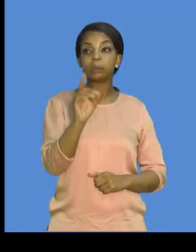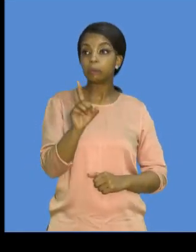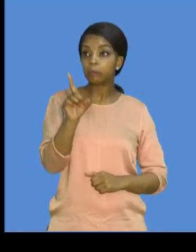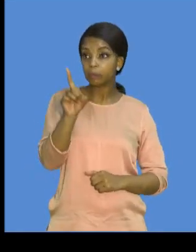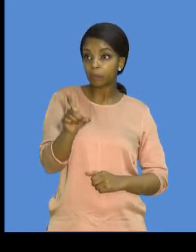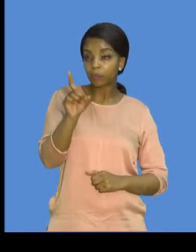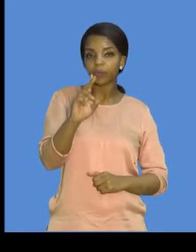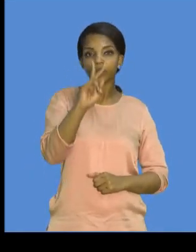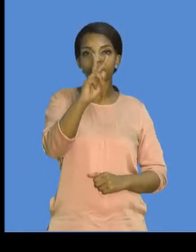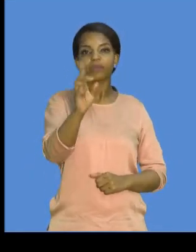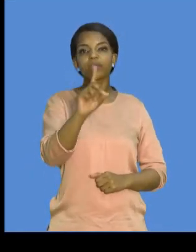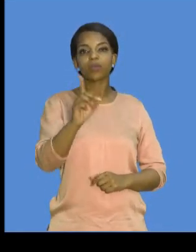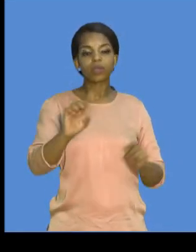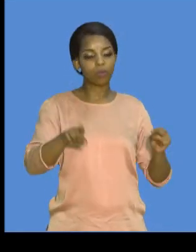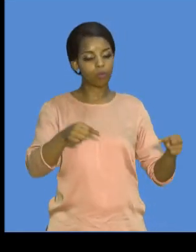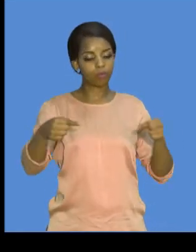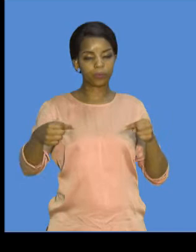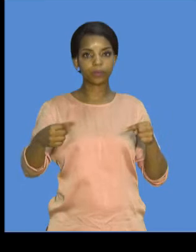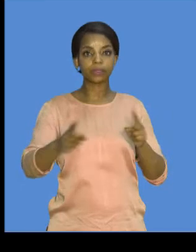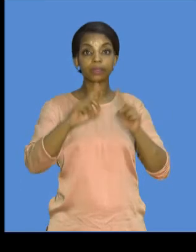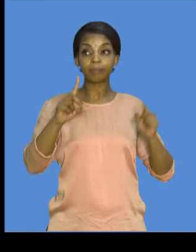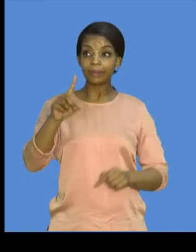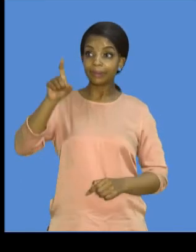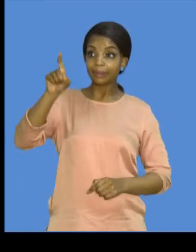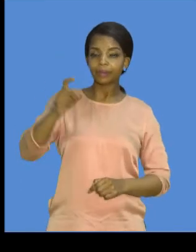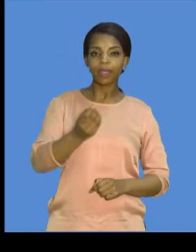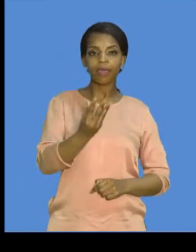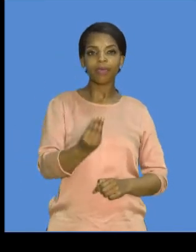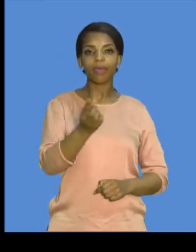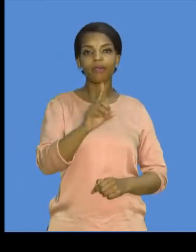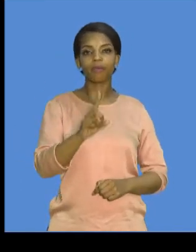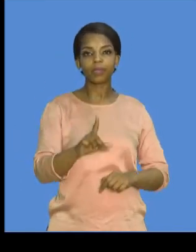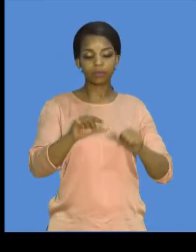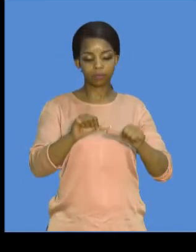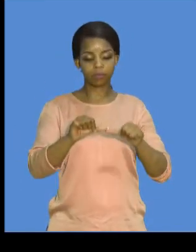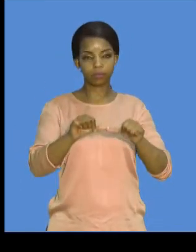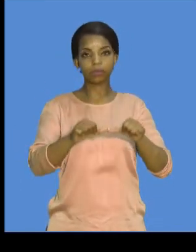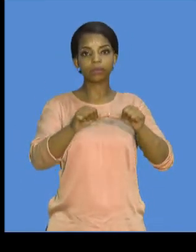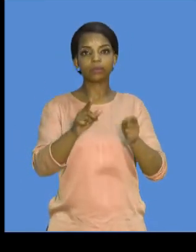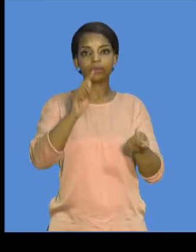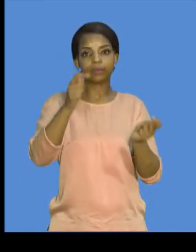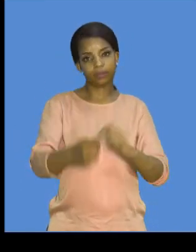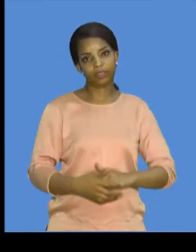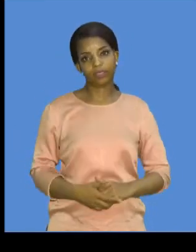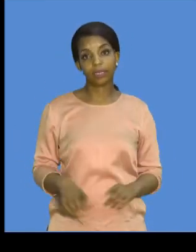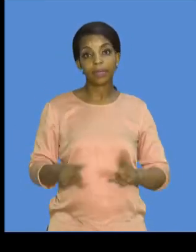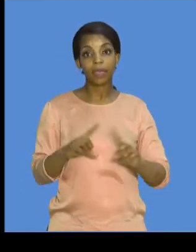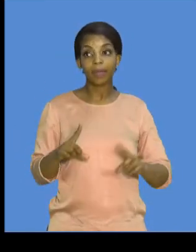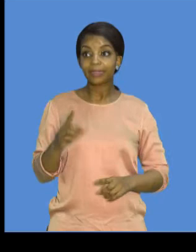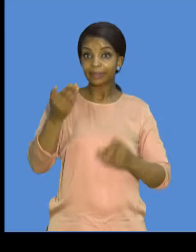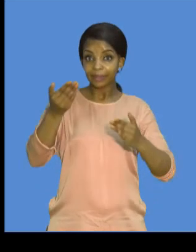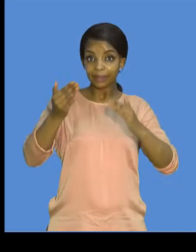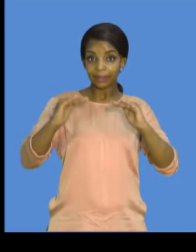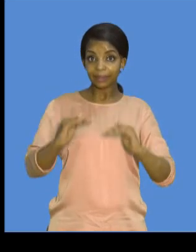opposites. Here, there's a constant change, which I will just call CC, but here, there is no constant change. And